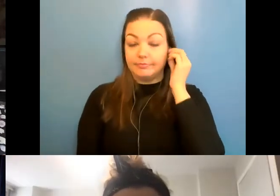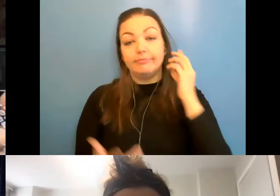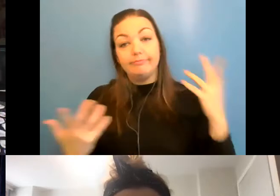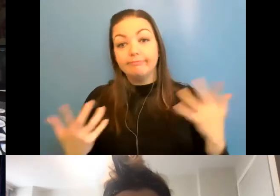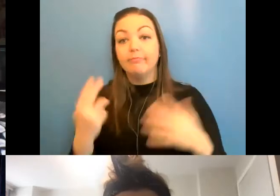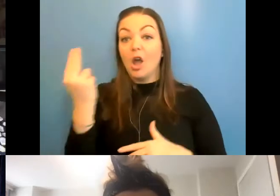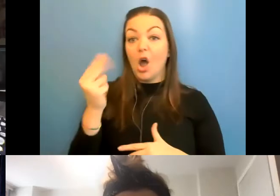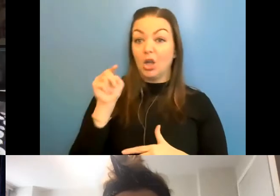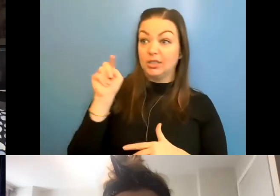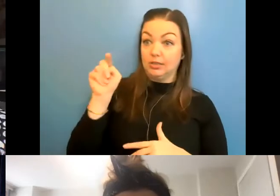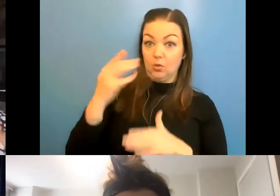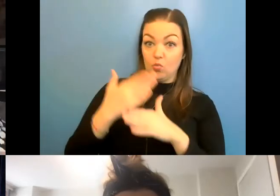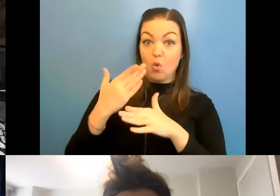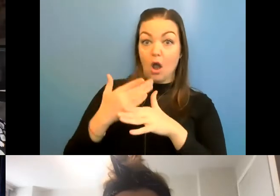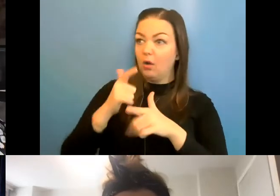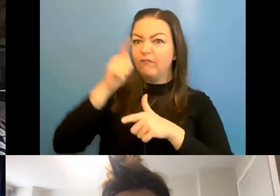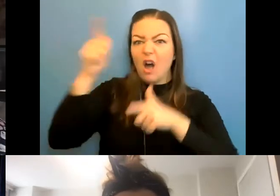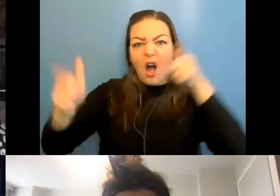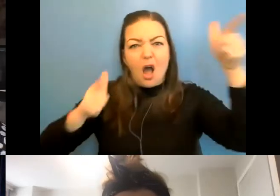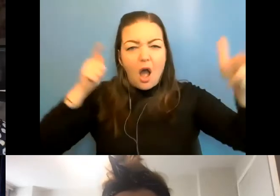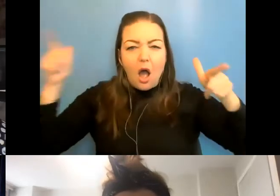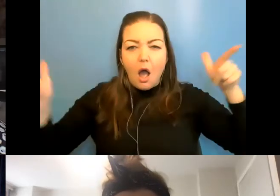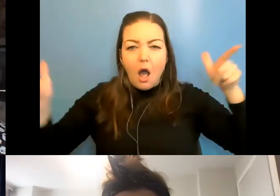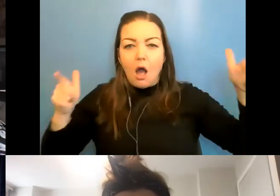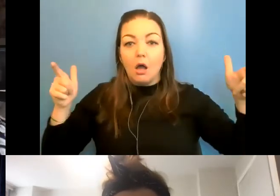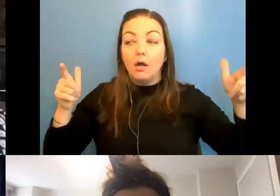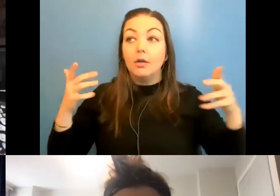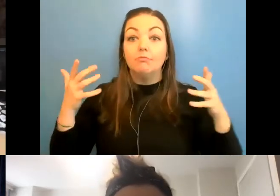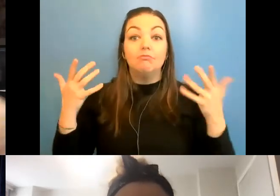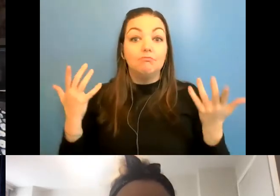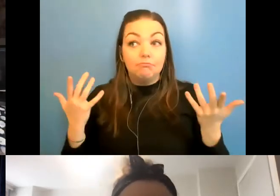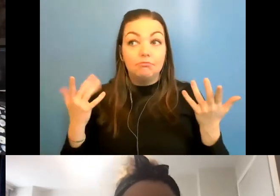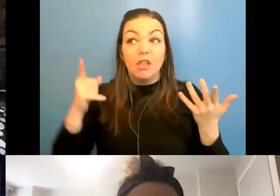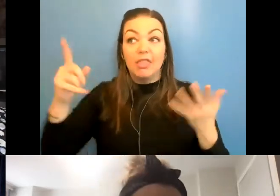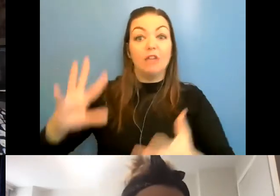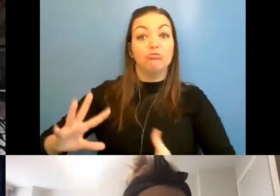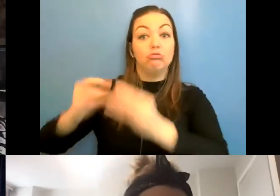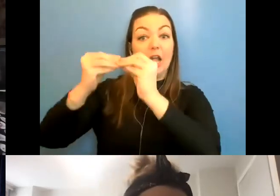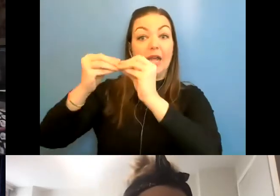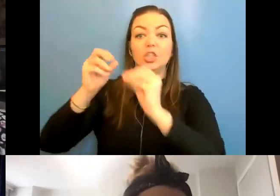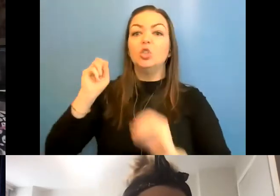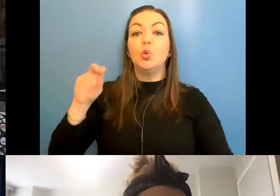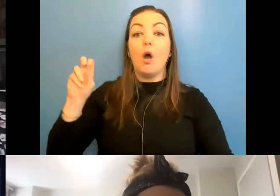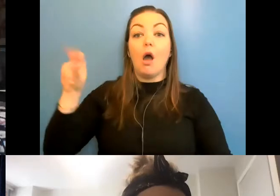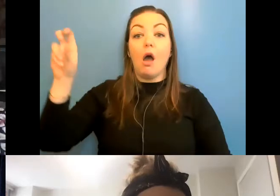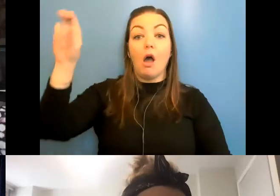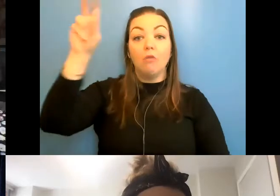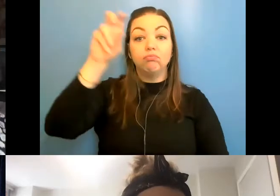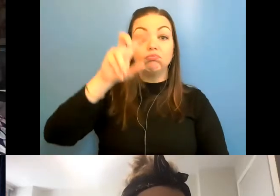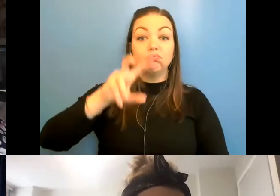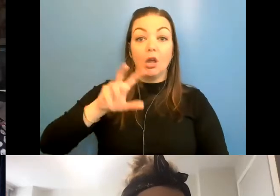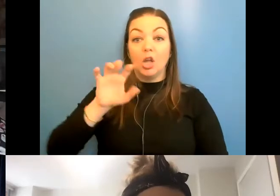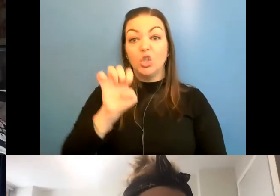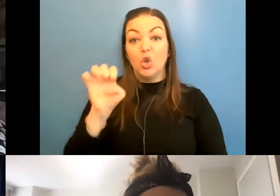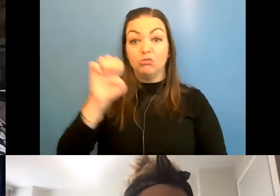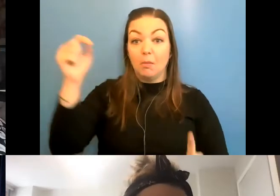who work further afield, often for sustainability, create tours that go through Europe on the way